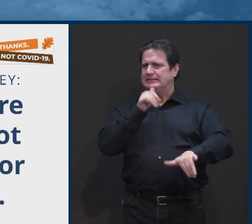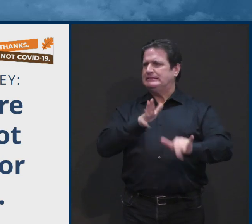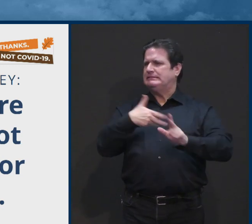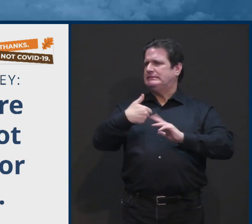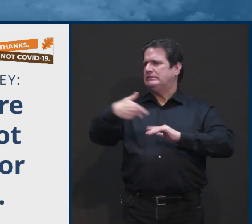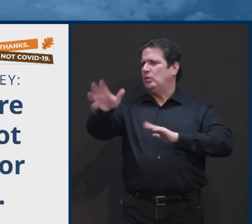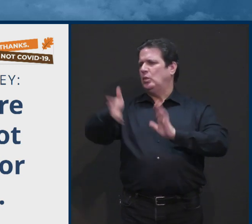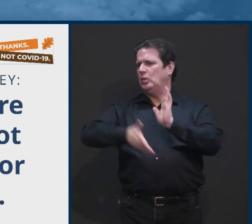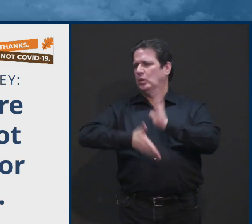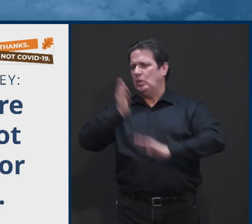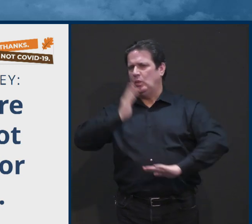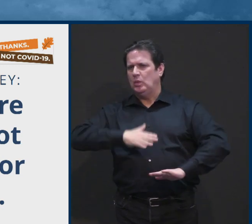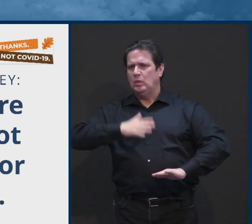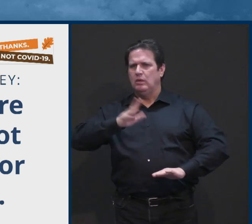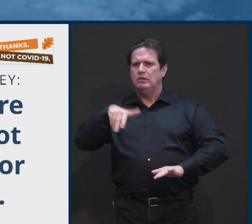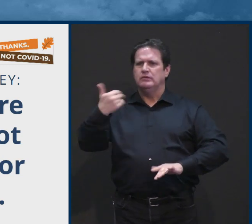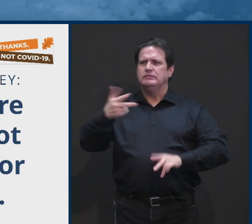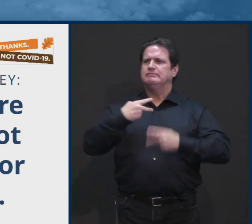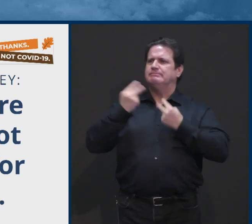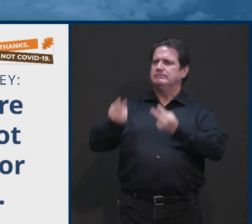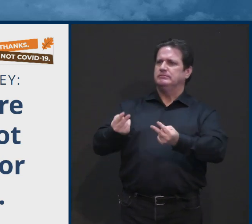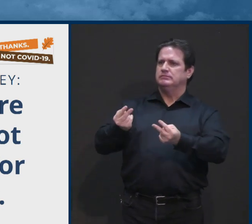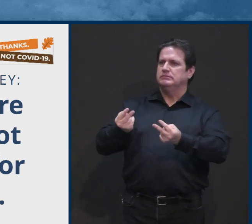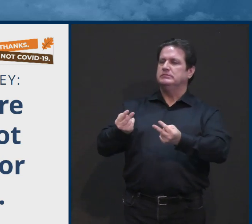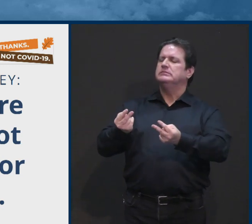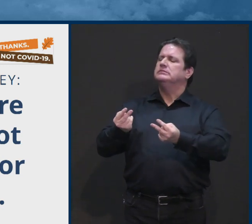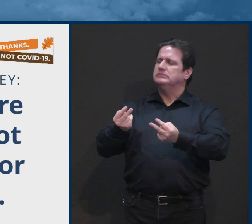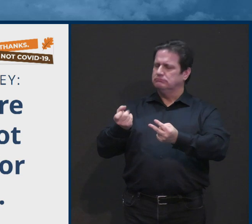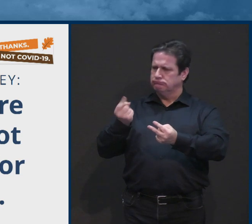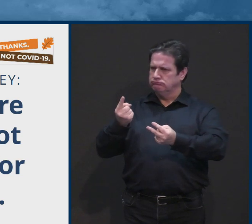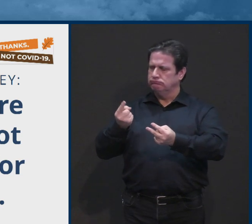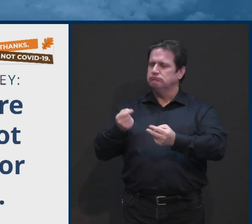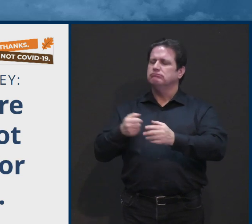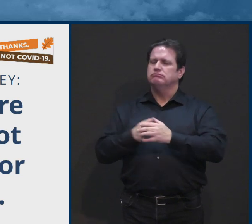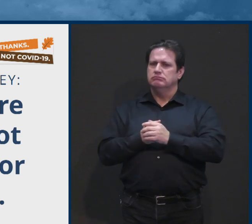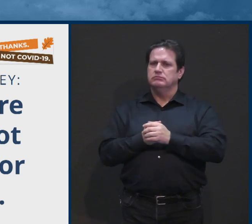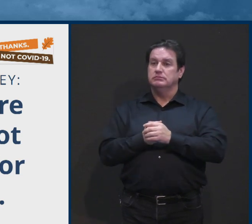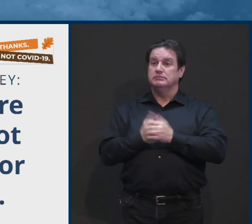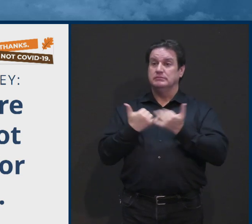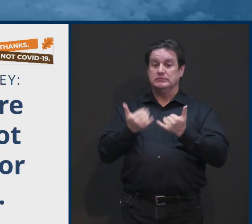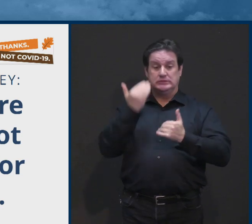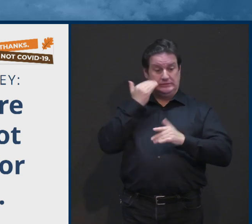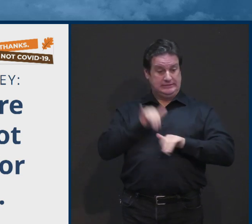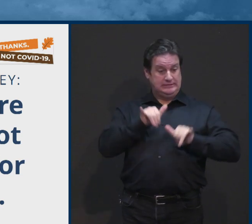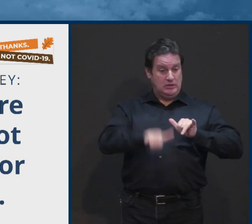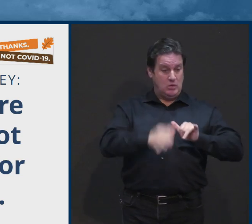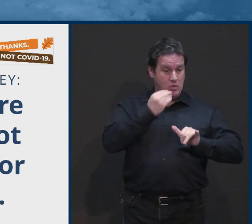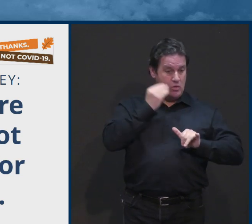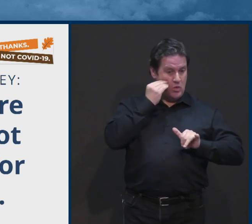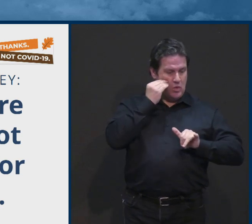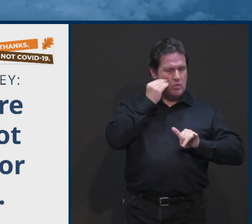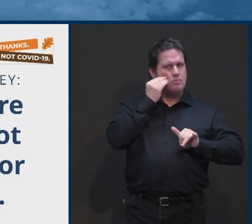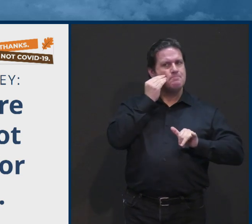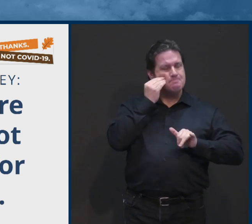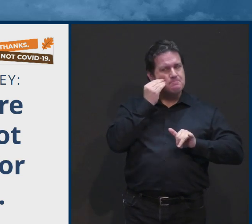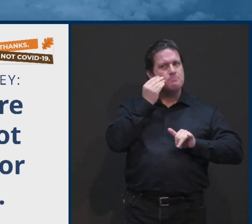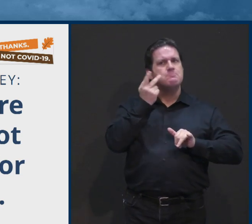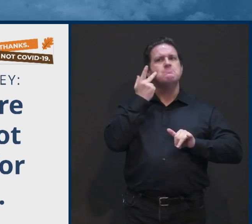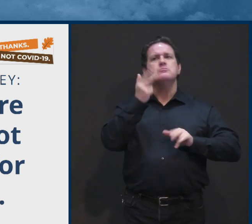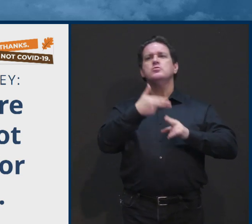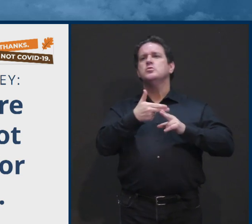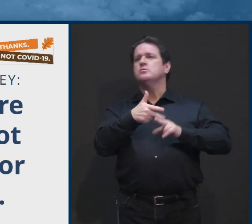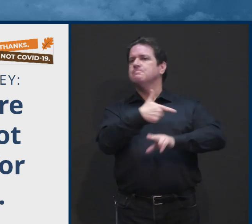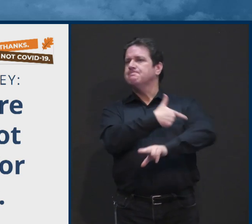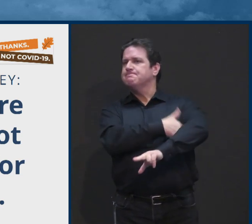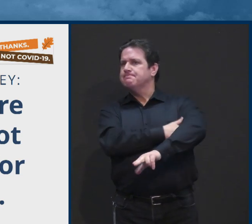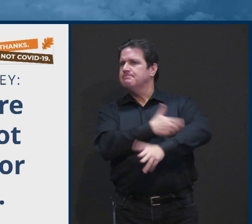careful, seeing the increase in positive cases in all of our states, and knowing that we've got help on the way, light at the end of the tunnel with